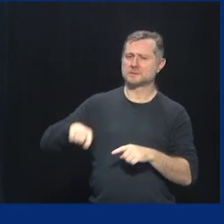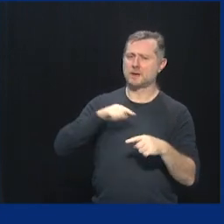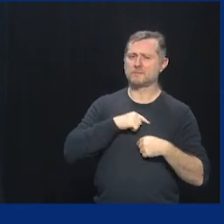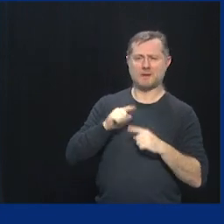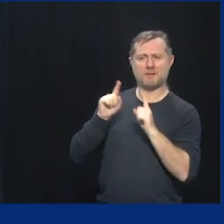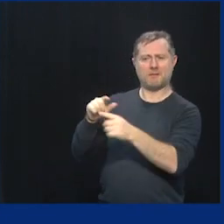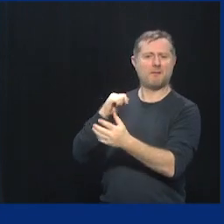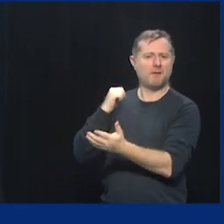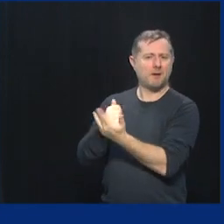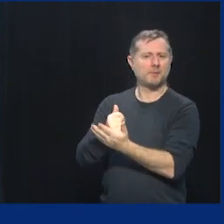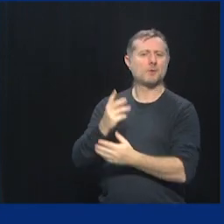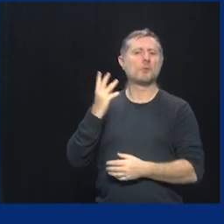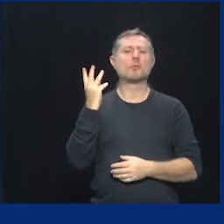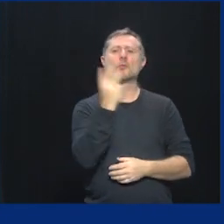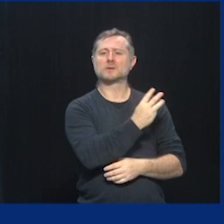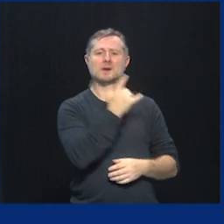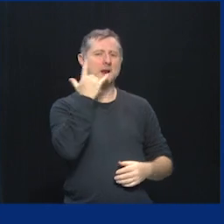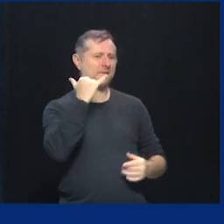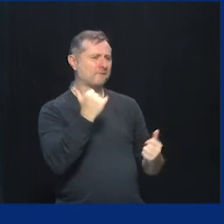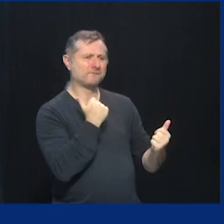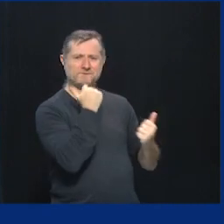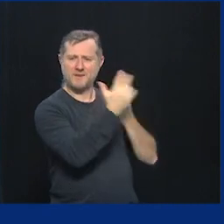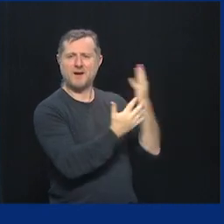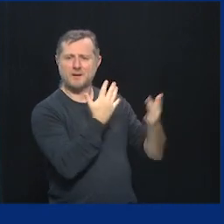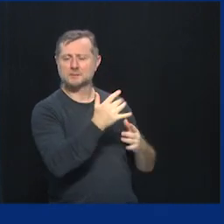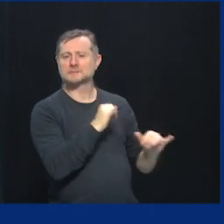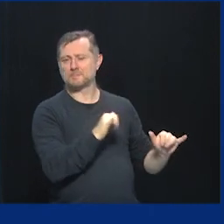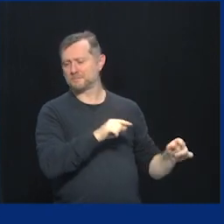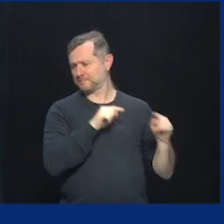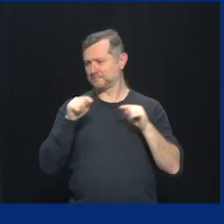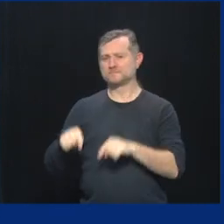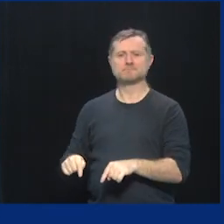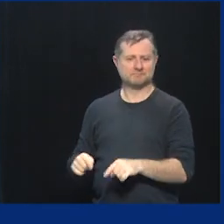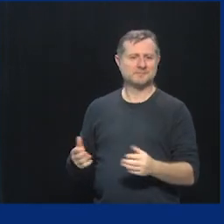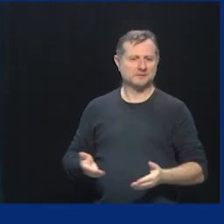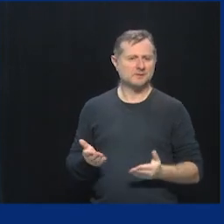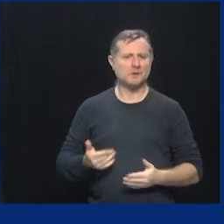with the fires, etc. And that relates to my second and final point.